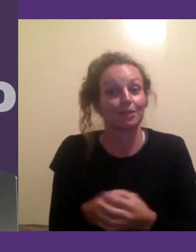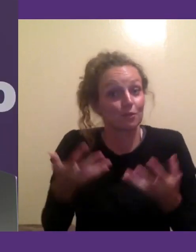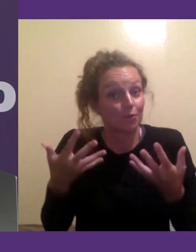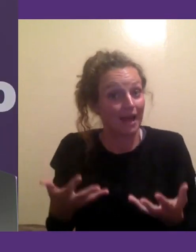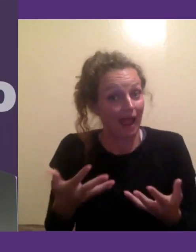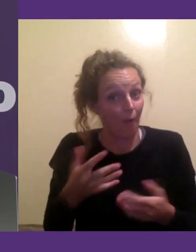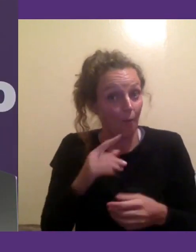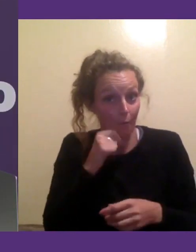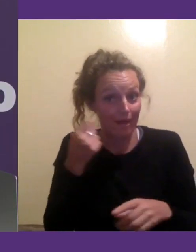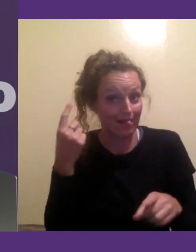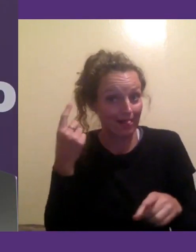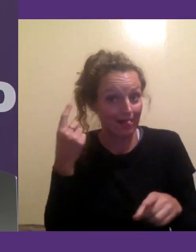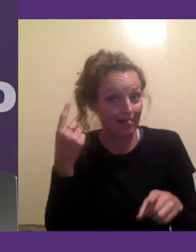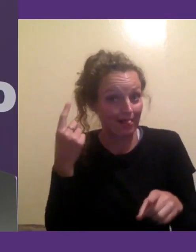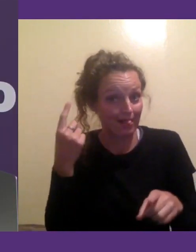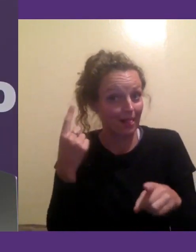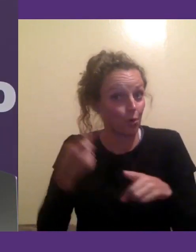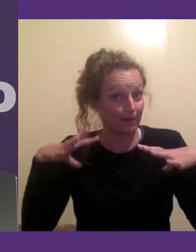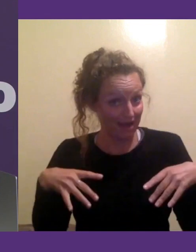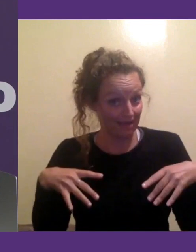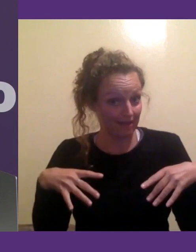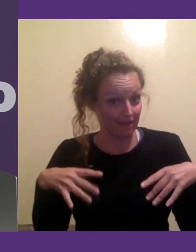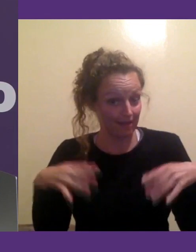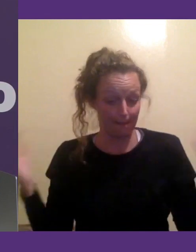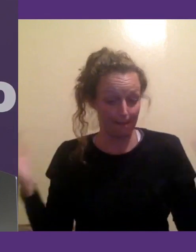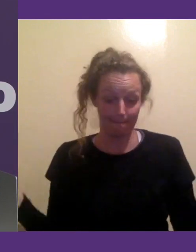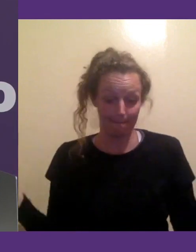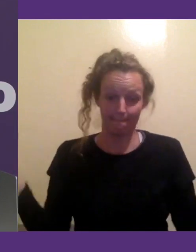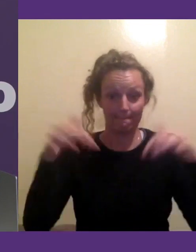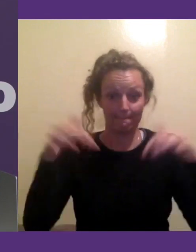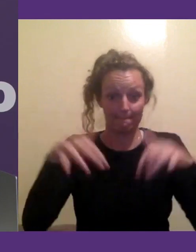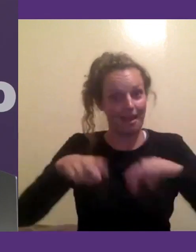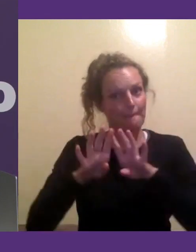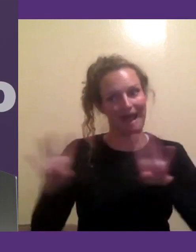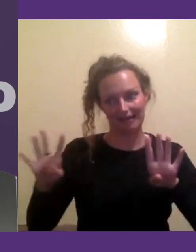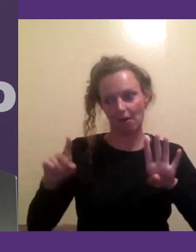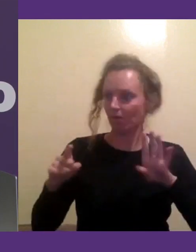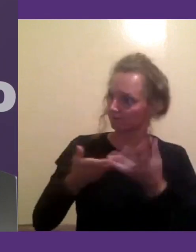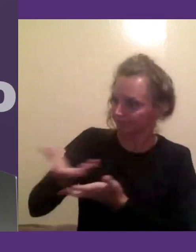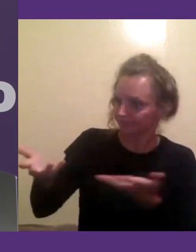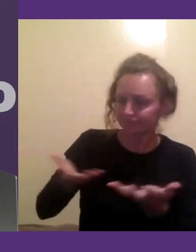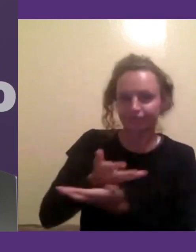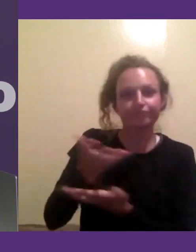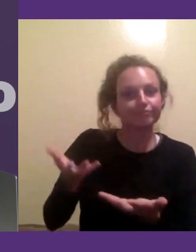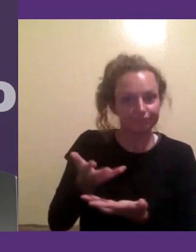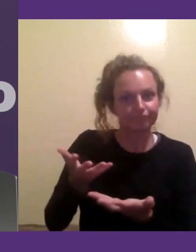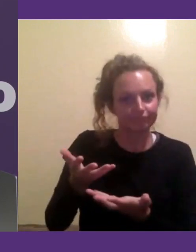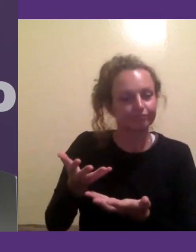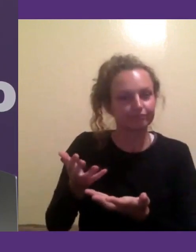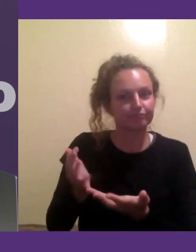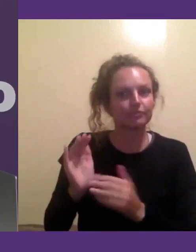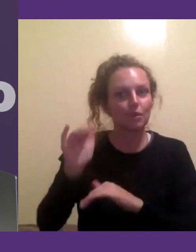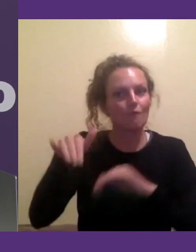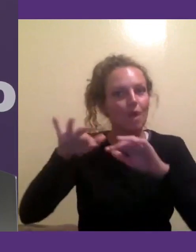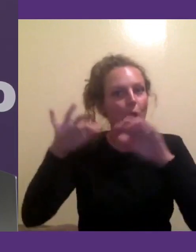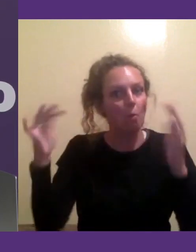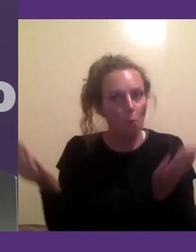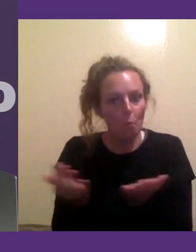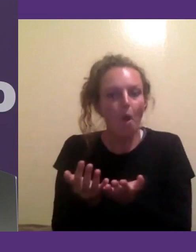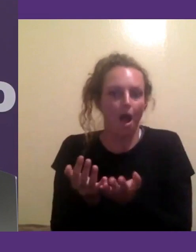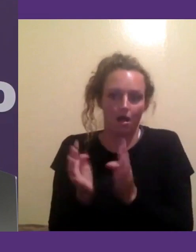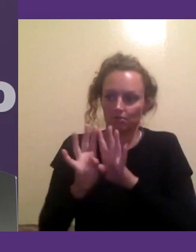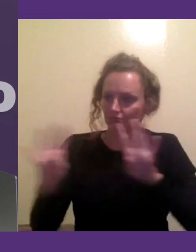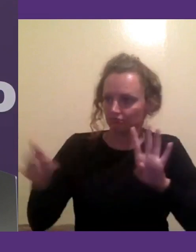11:30 with a panel where we're going to discuss the global picture with a load of people from around the world who are working on disability inclusion, and some really